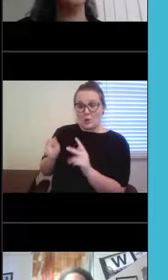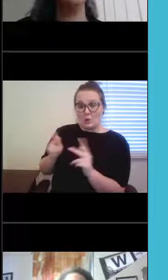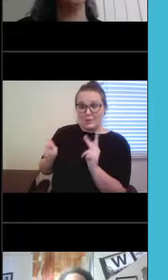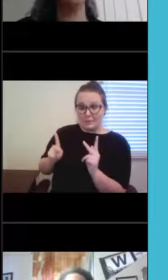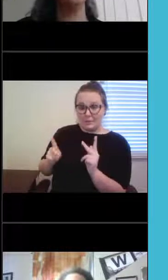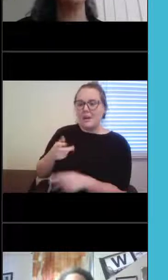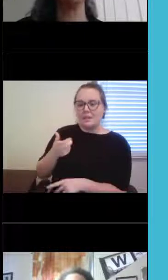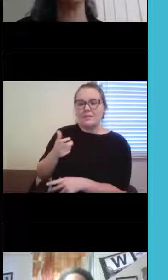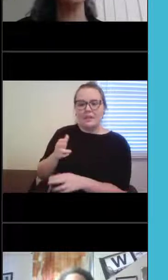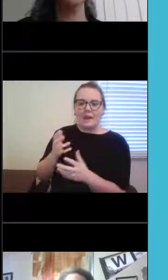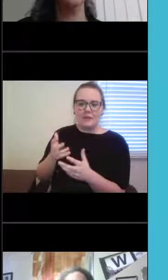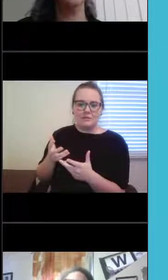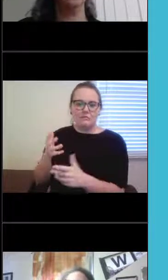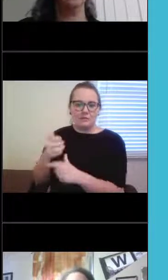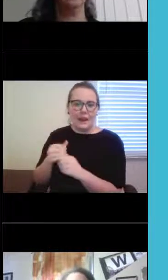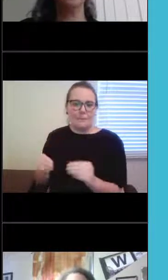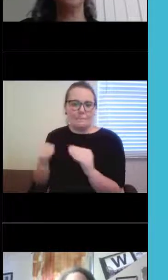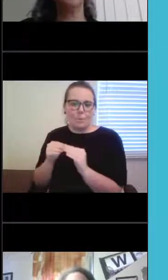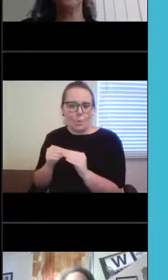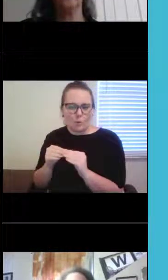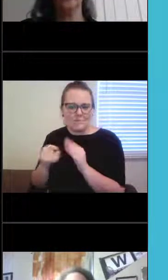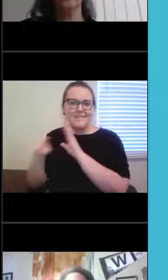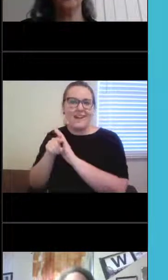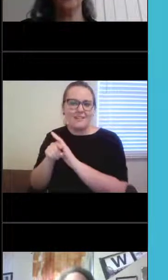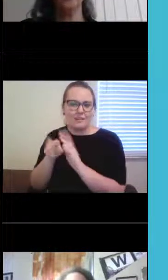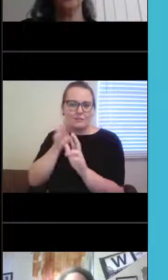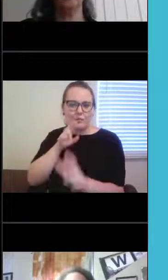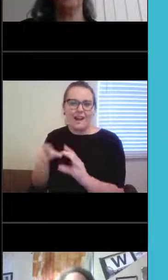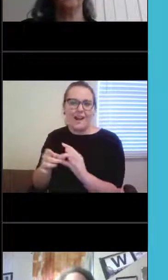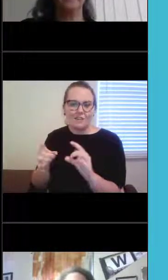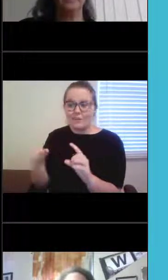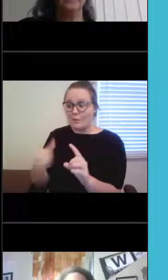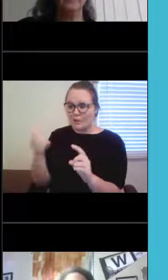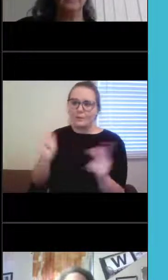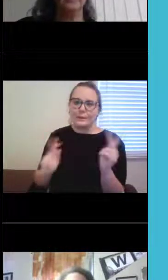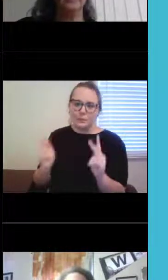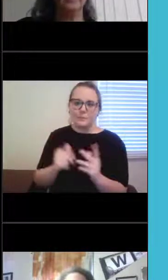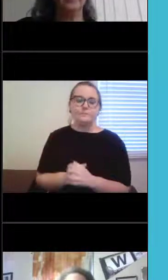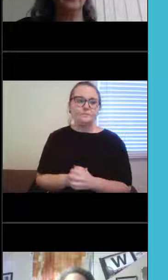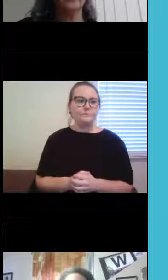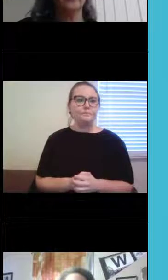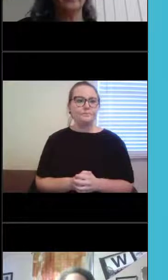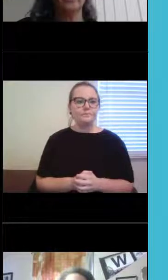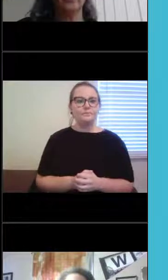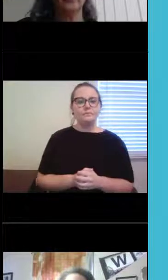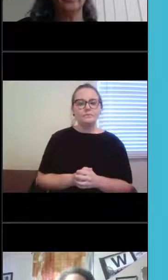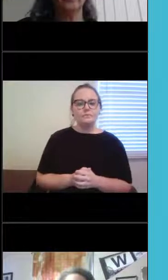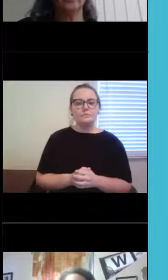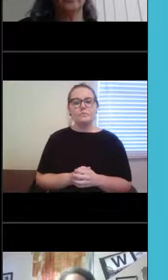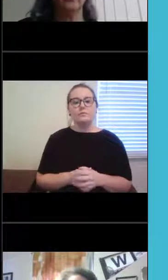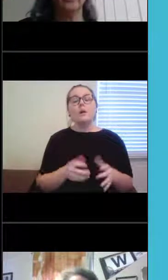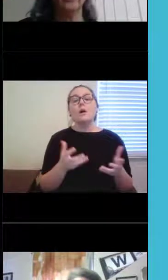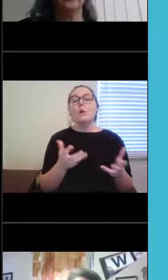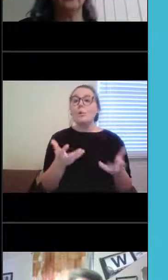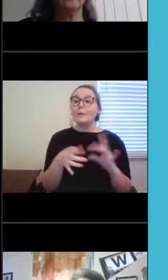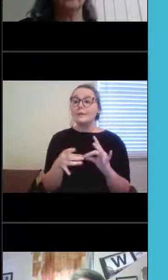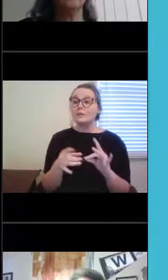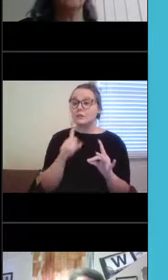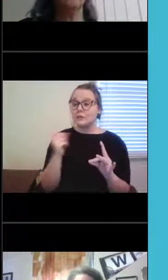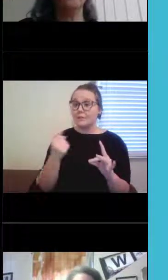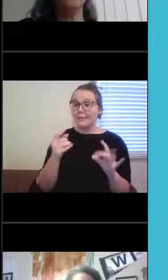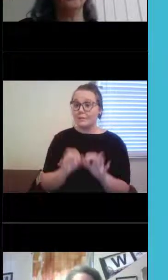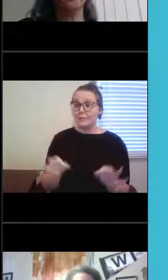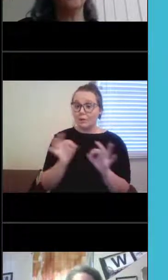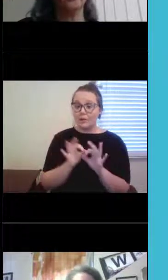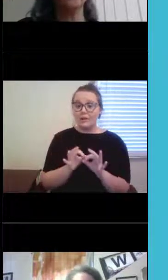reported receiving more negative social reactions from other people. I also want to mention a really important one here is